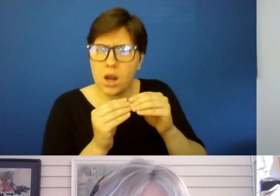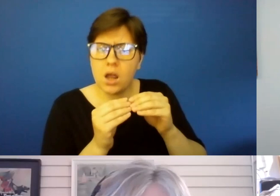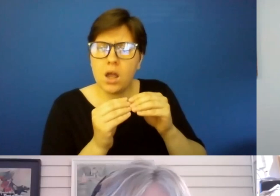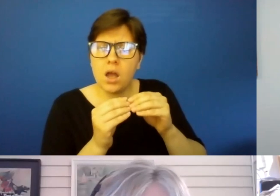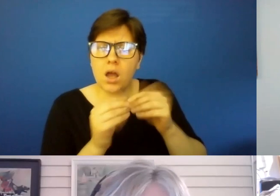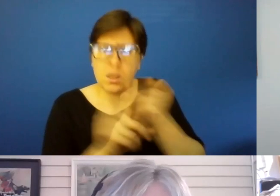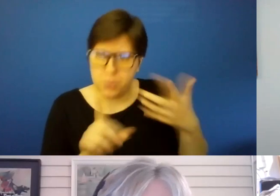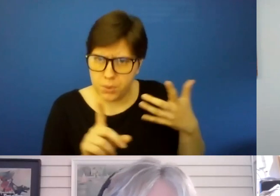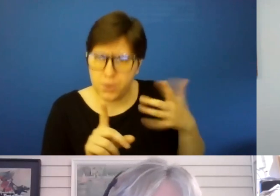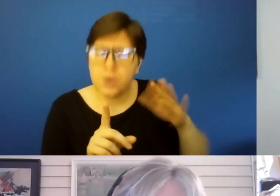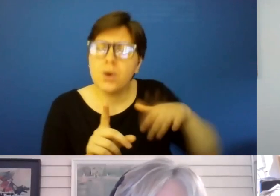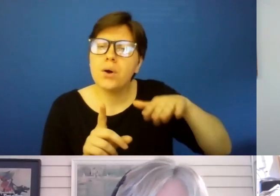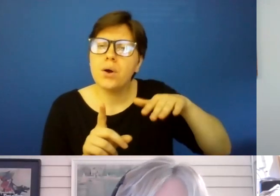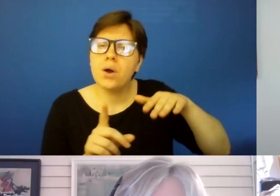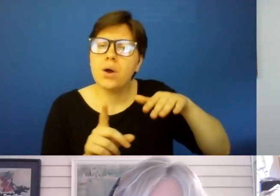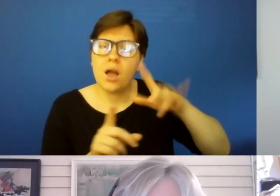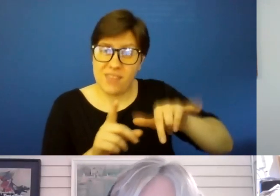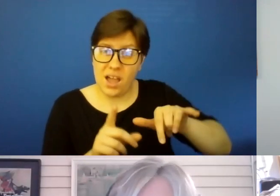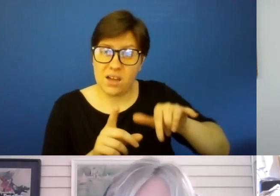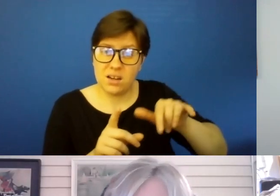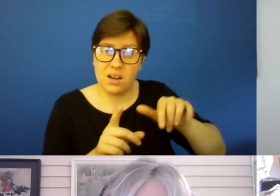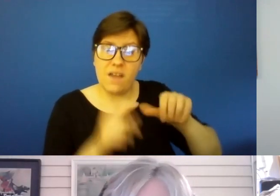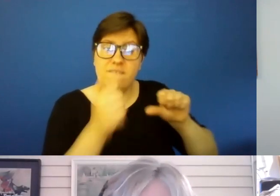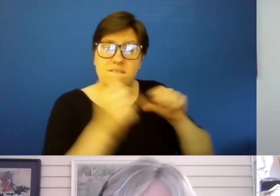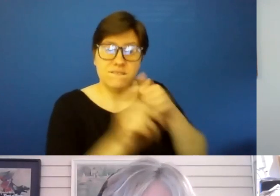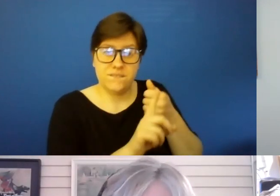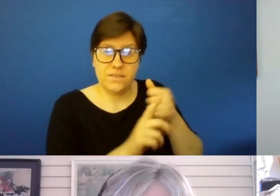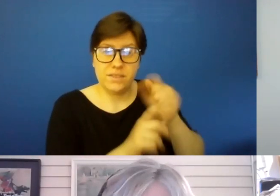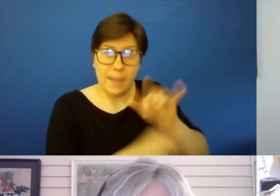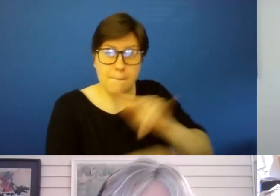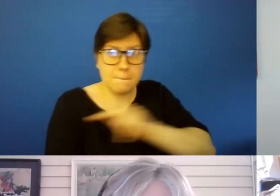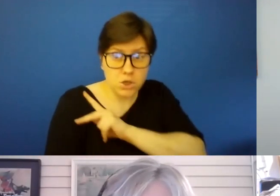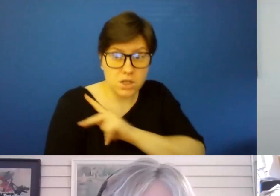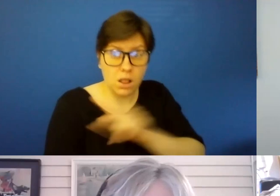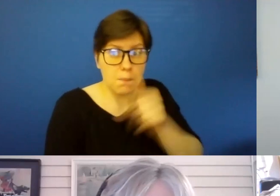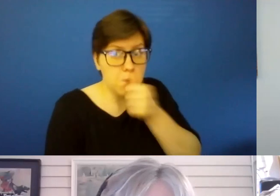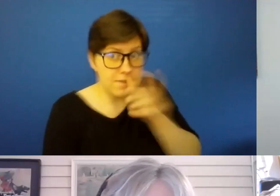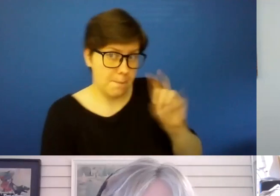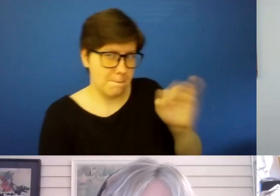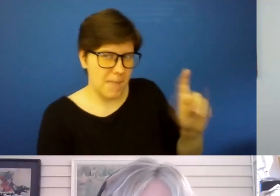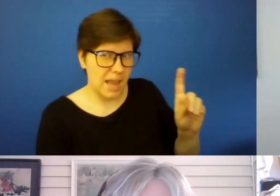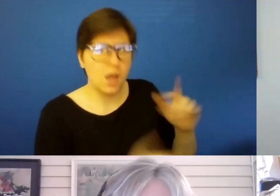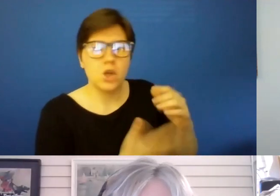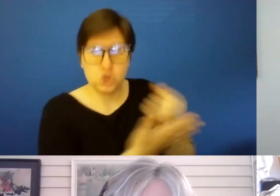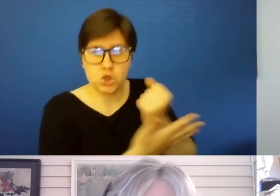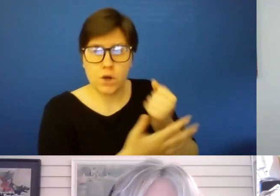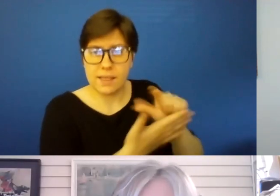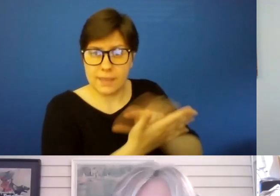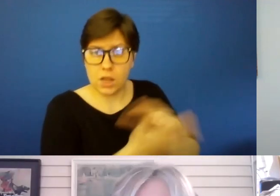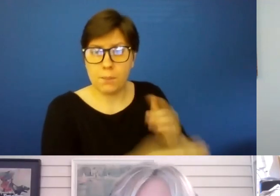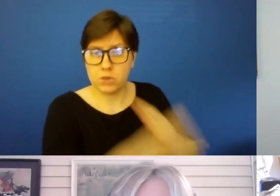too. Is an act of physician-assisted suicide a personal private act that deserves legal protection as being properly made by